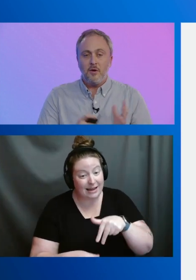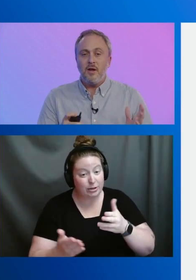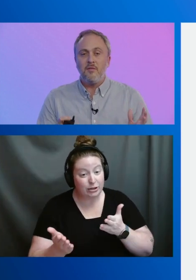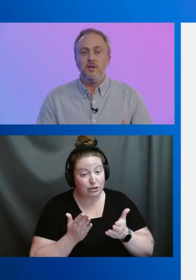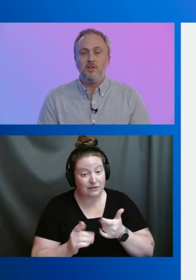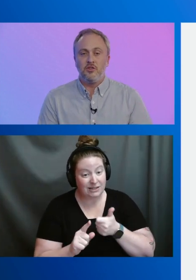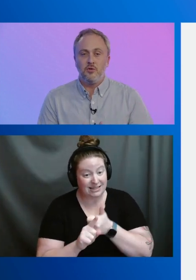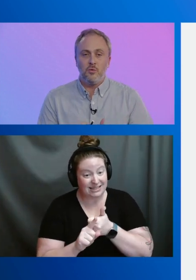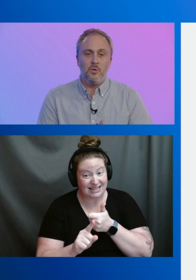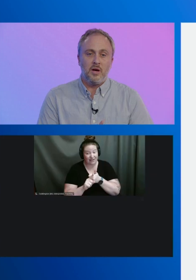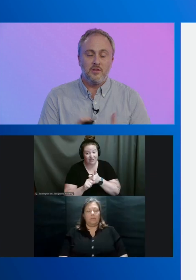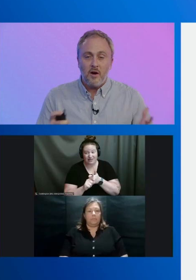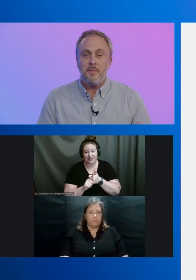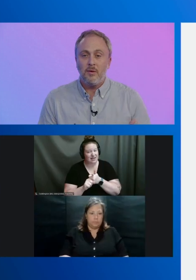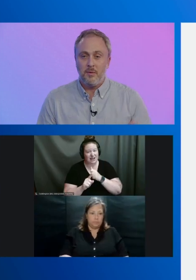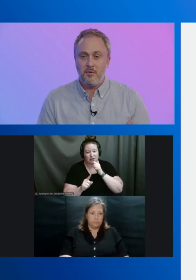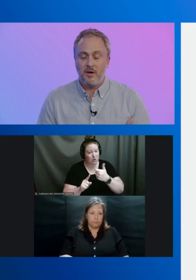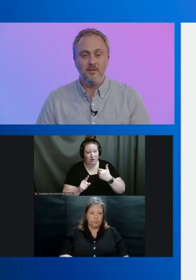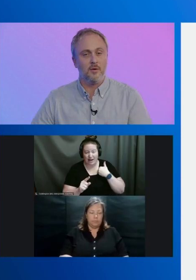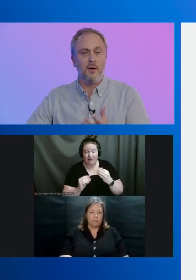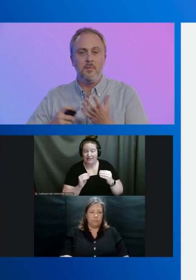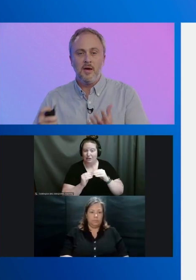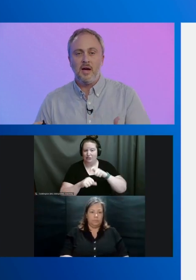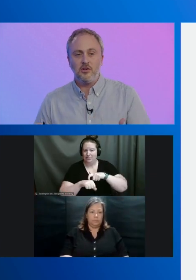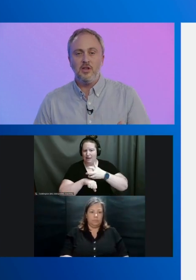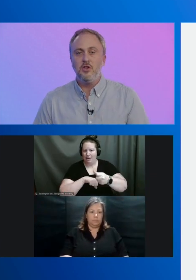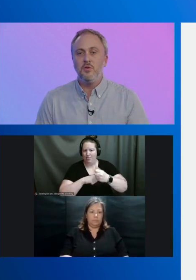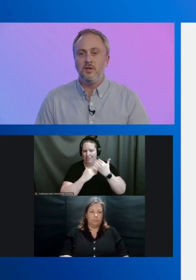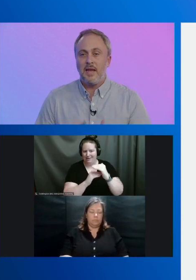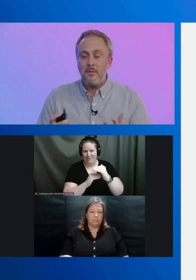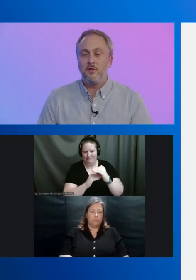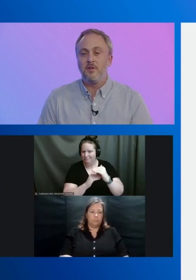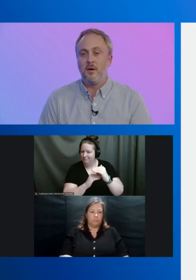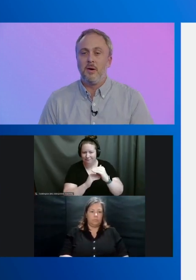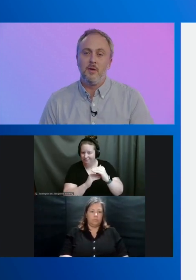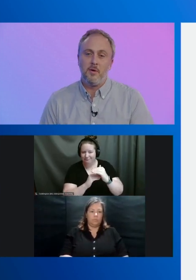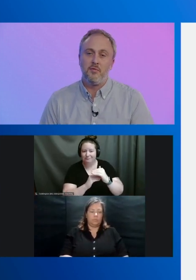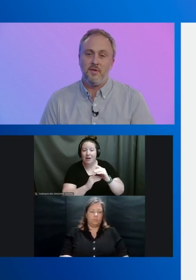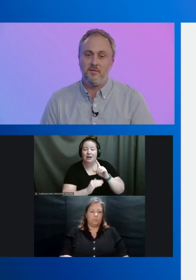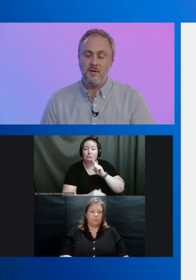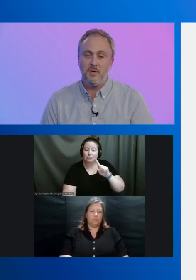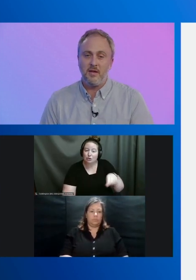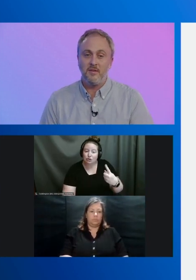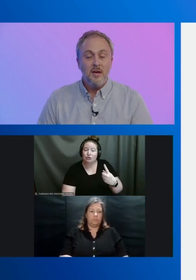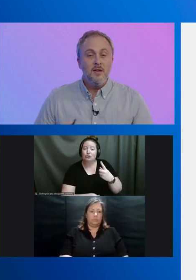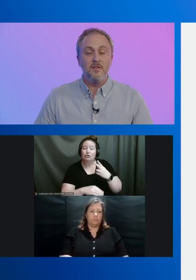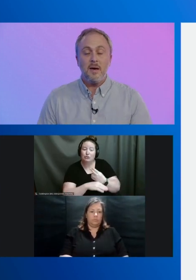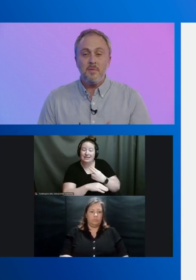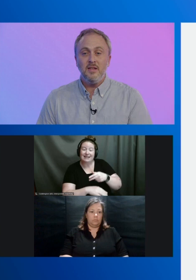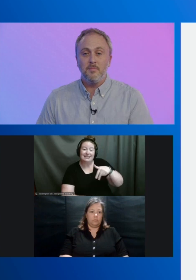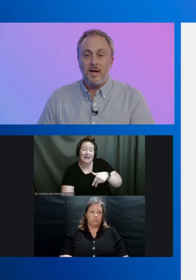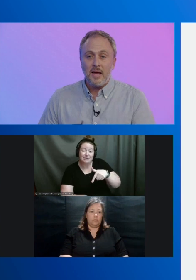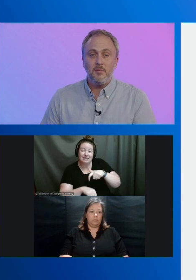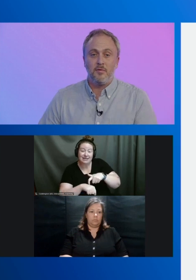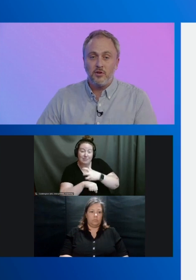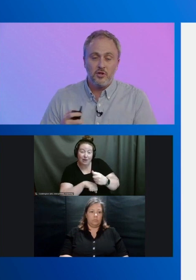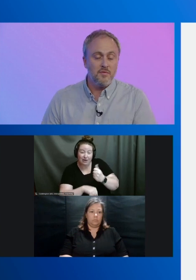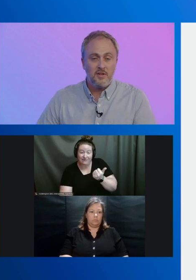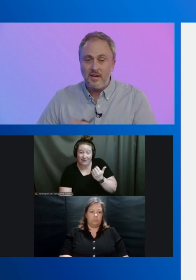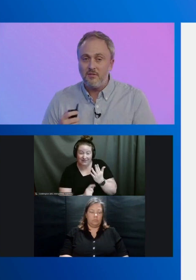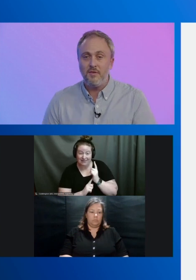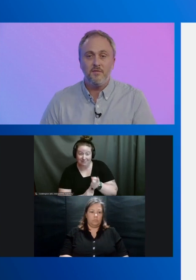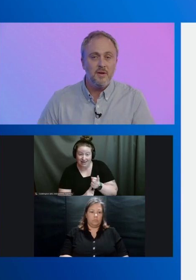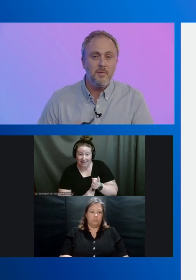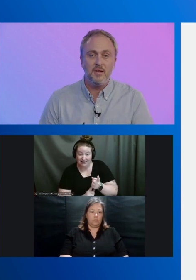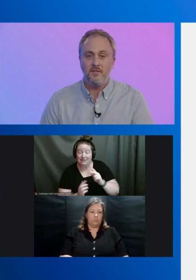I don't have an additional timeout limit, right? So I'm actually using Lambda's timeout limit of 15 minutes. So that means my Lambda function, if